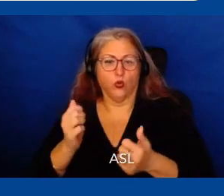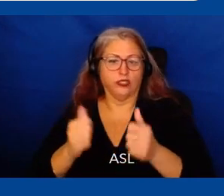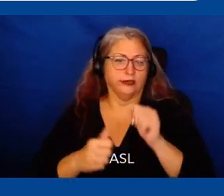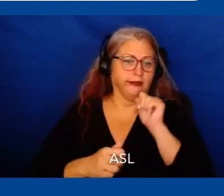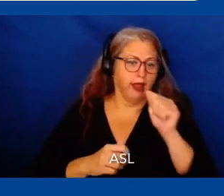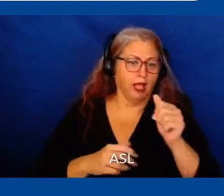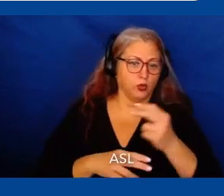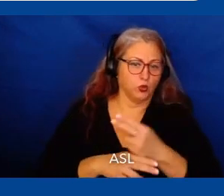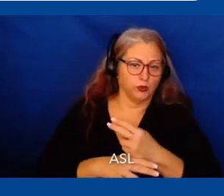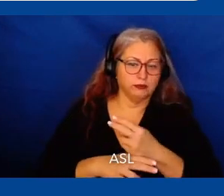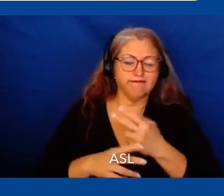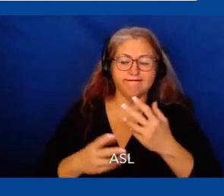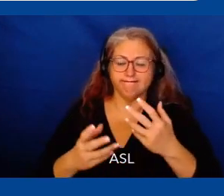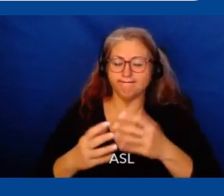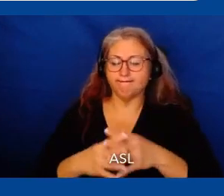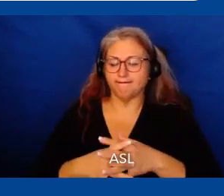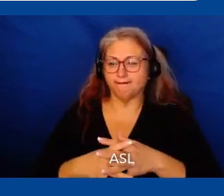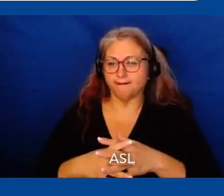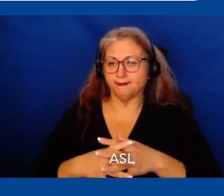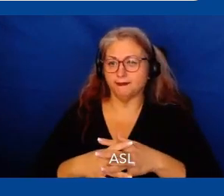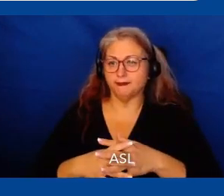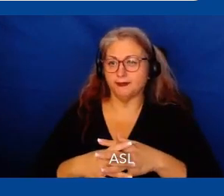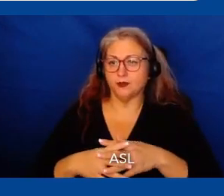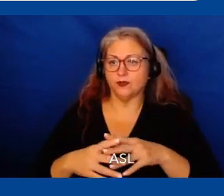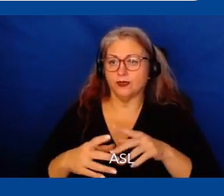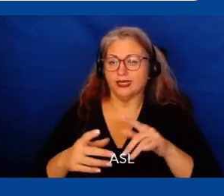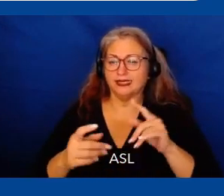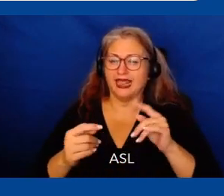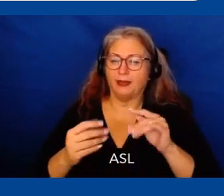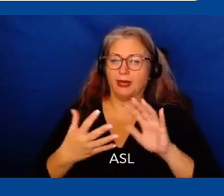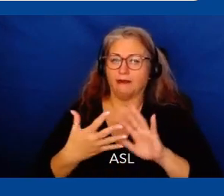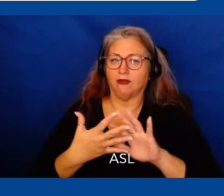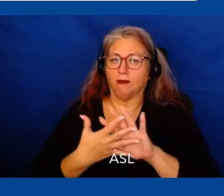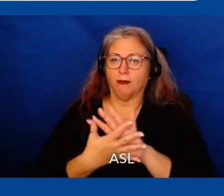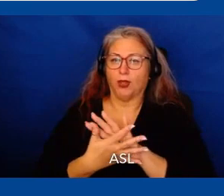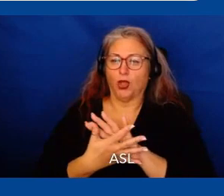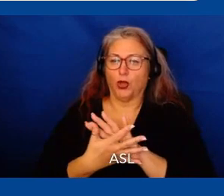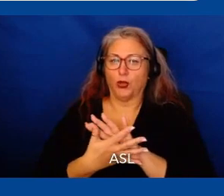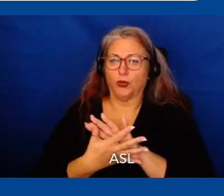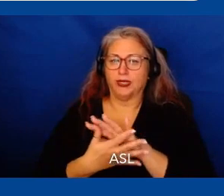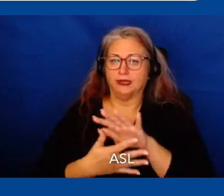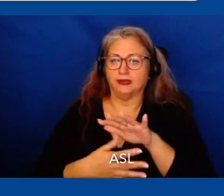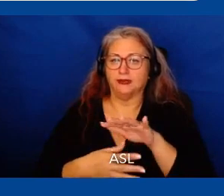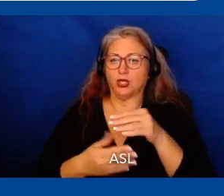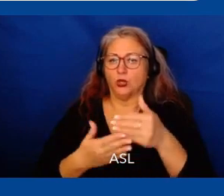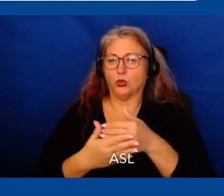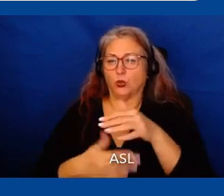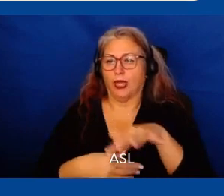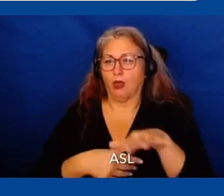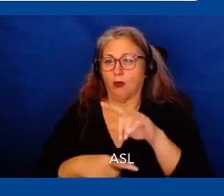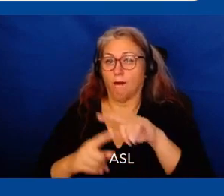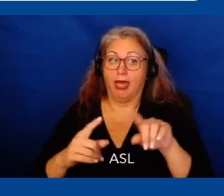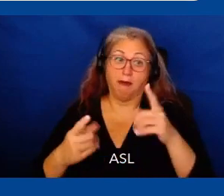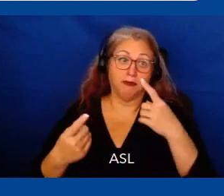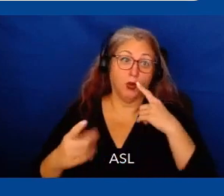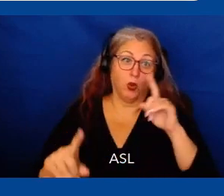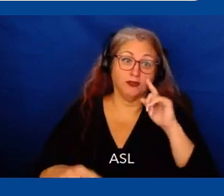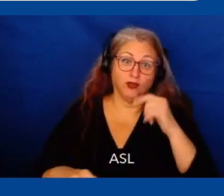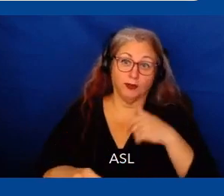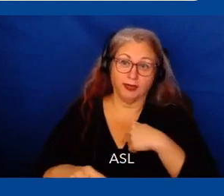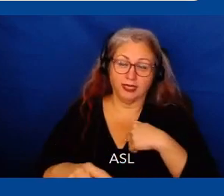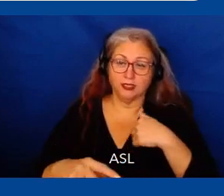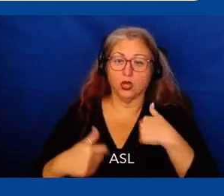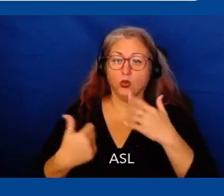use. Um, it's a blurry frontier, but it worked for me so as to